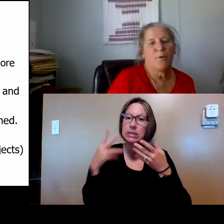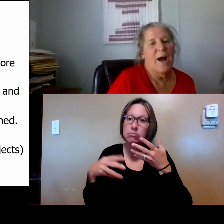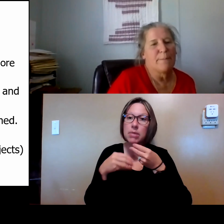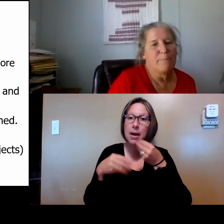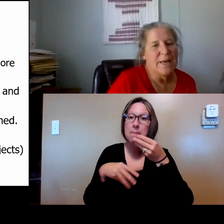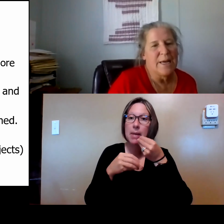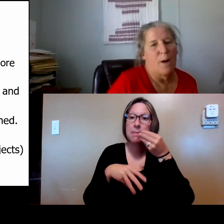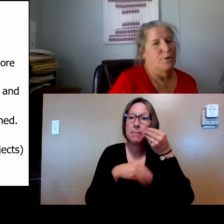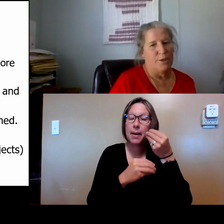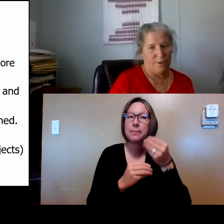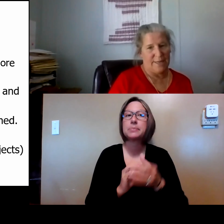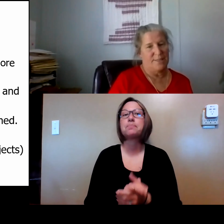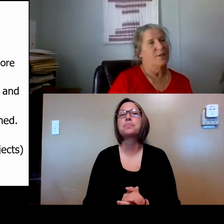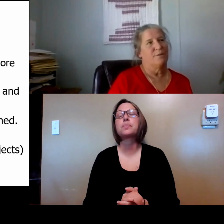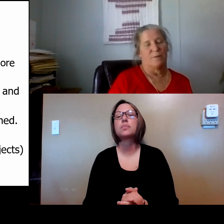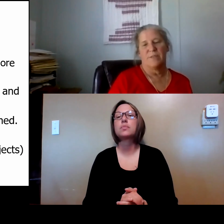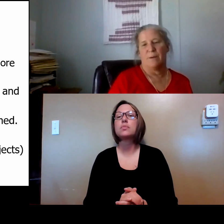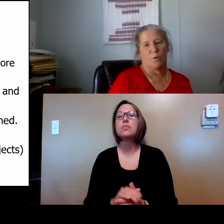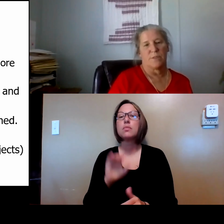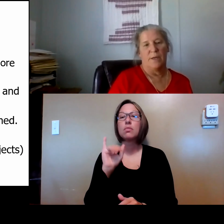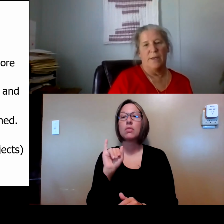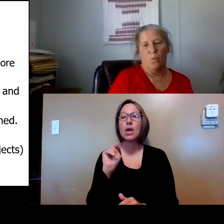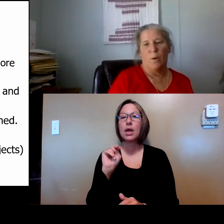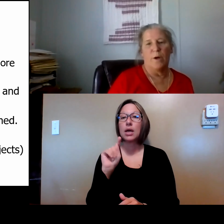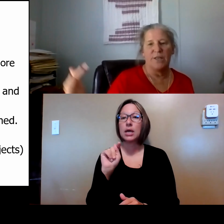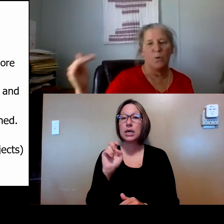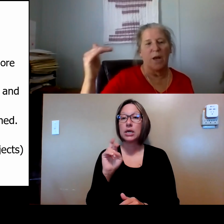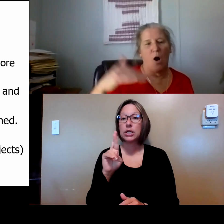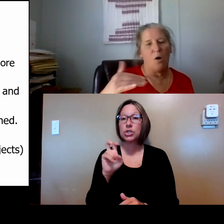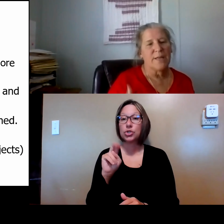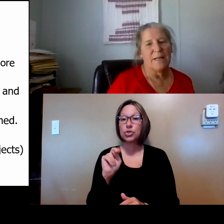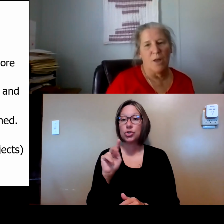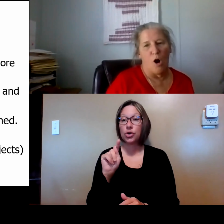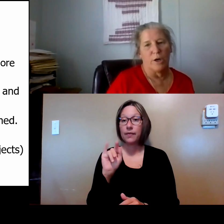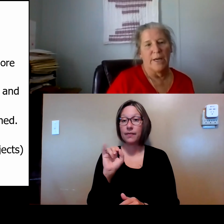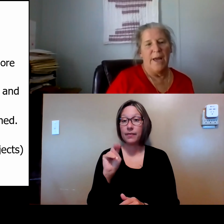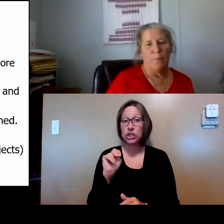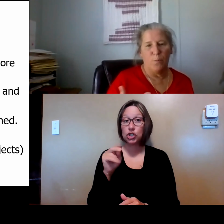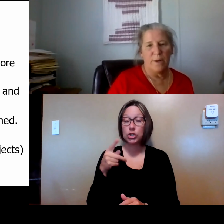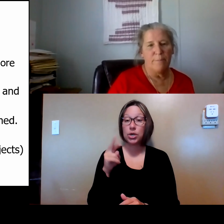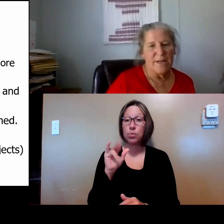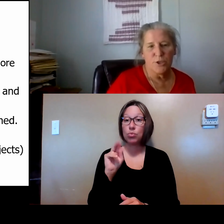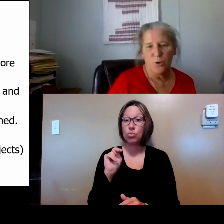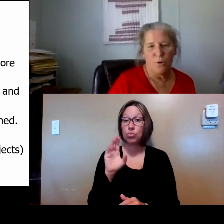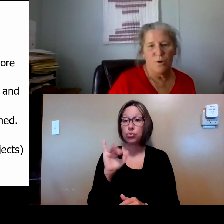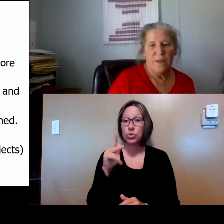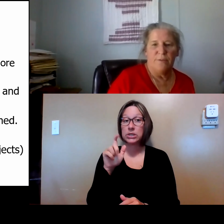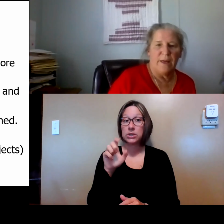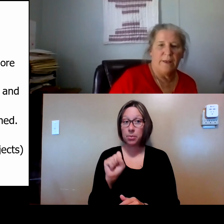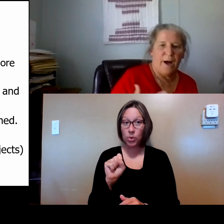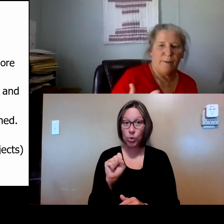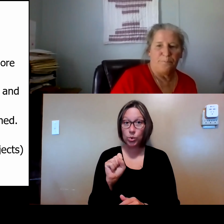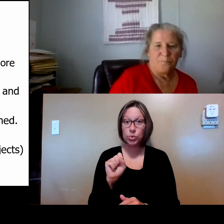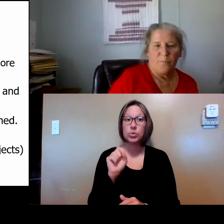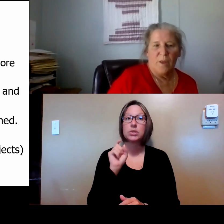may provide many opportunities to use those symbols. We want to do it all day long, and we want to make sure